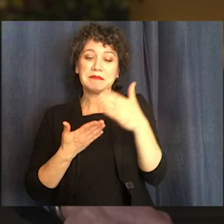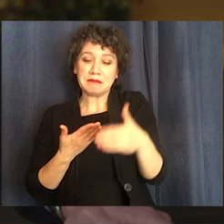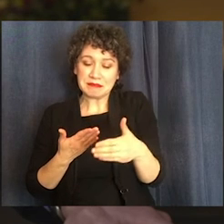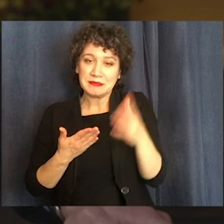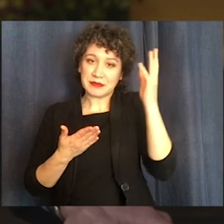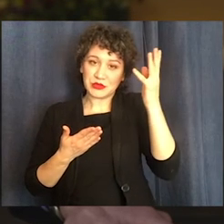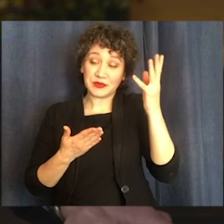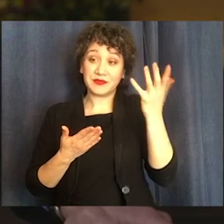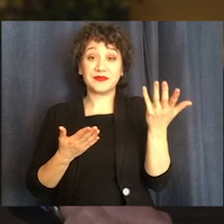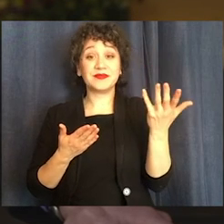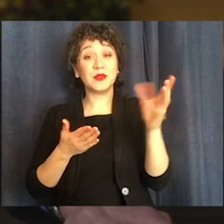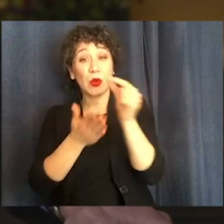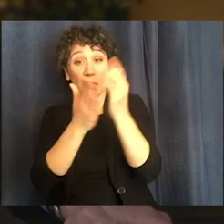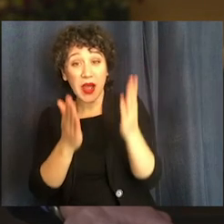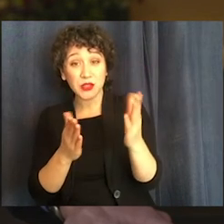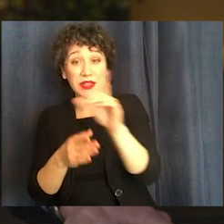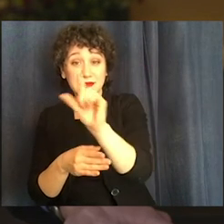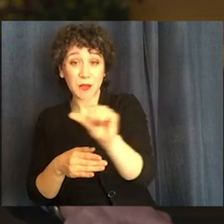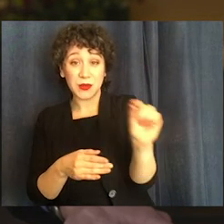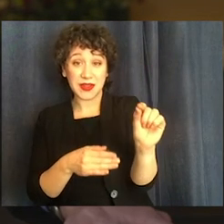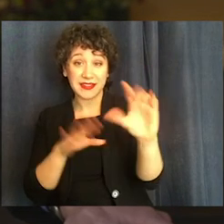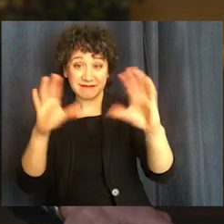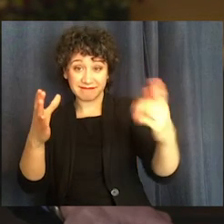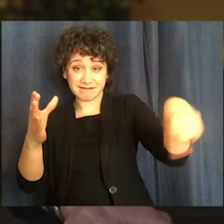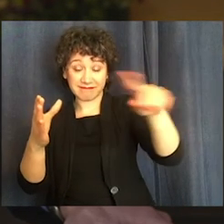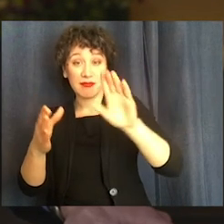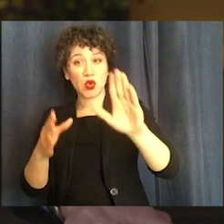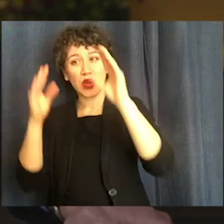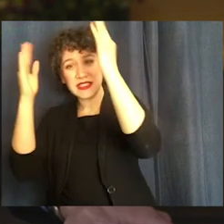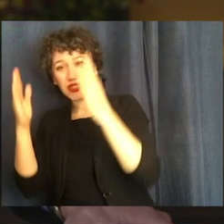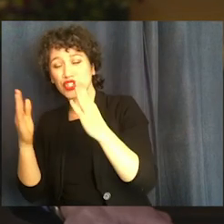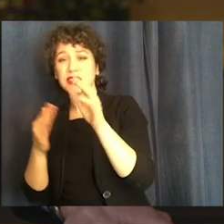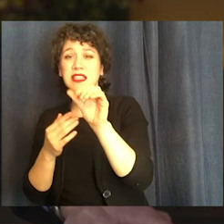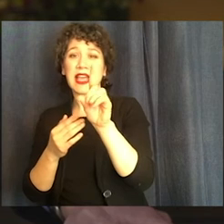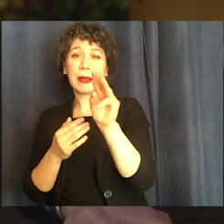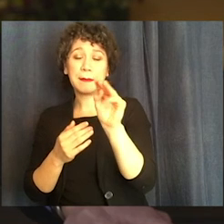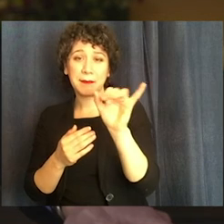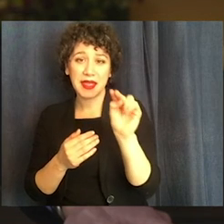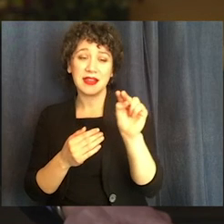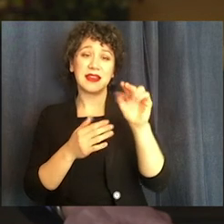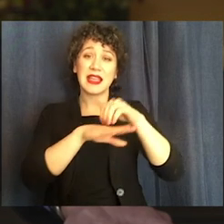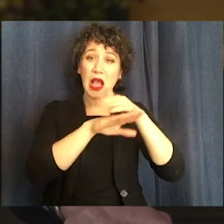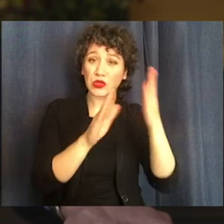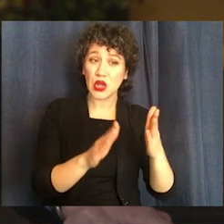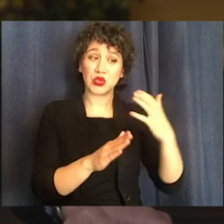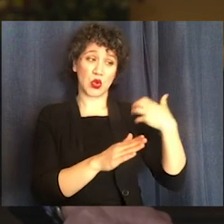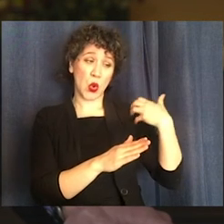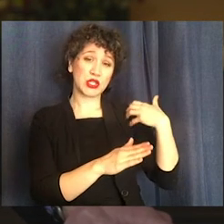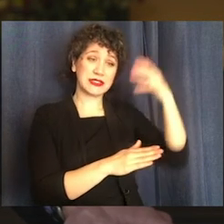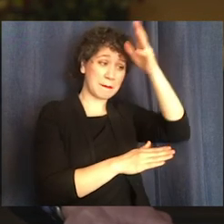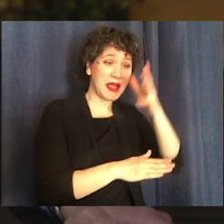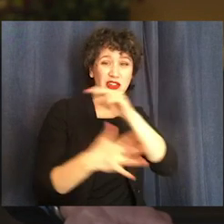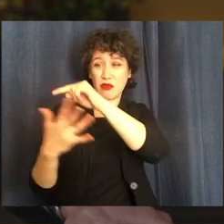so proud of you and your achievements. We look forward to watching you work your plan, love